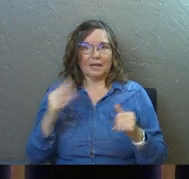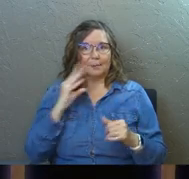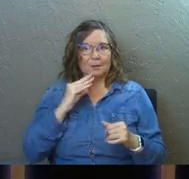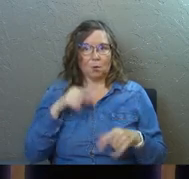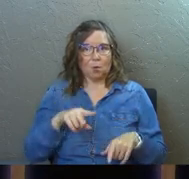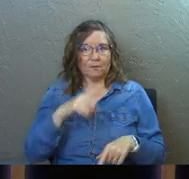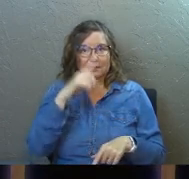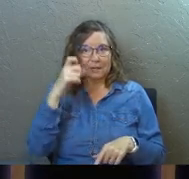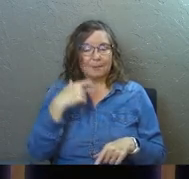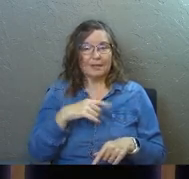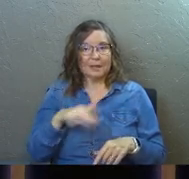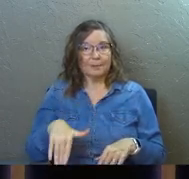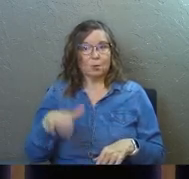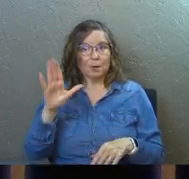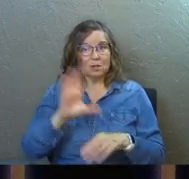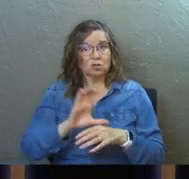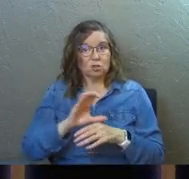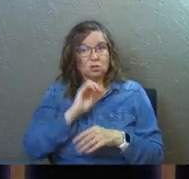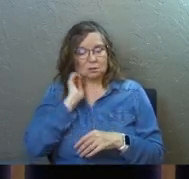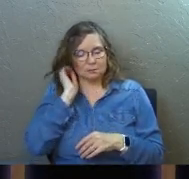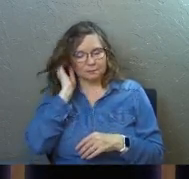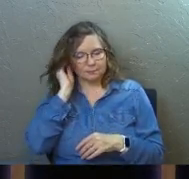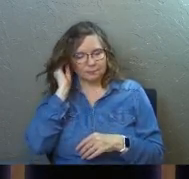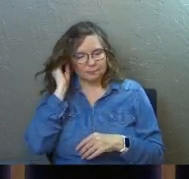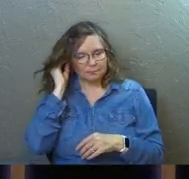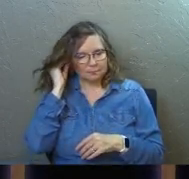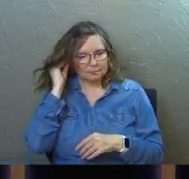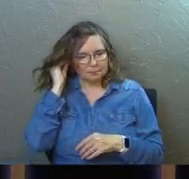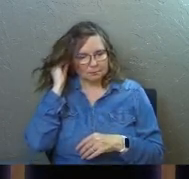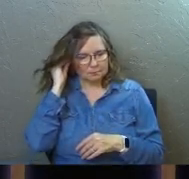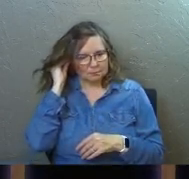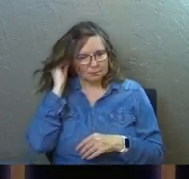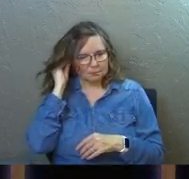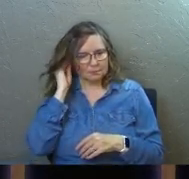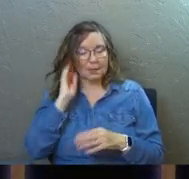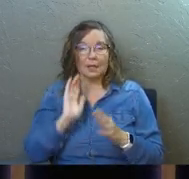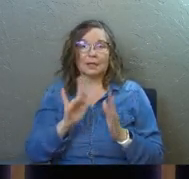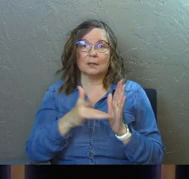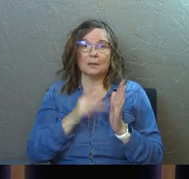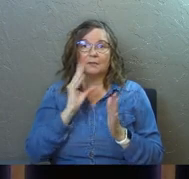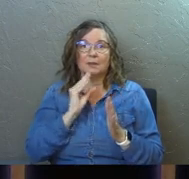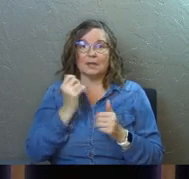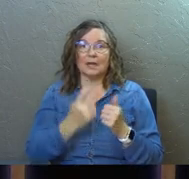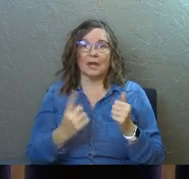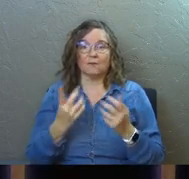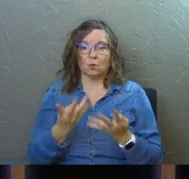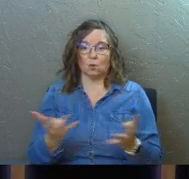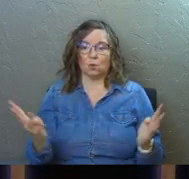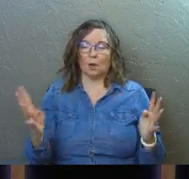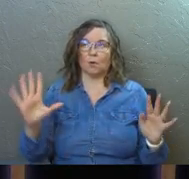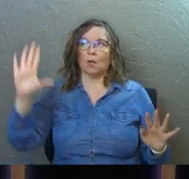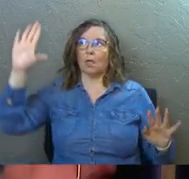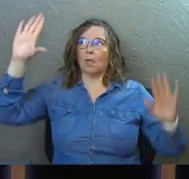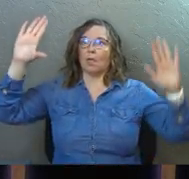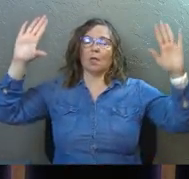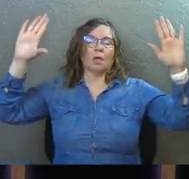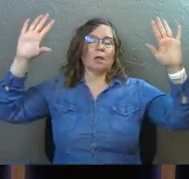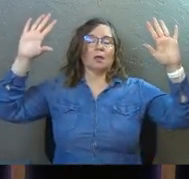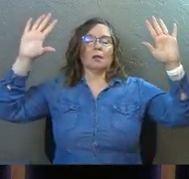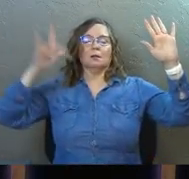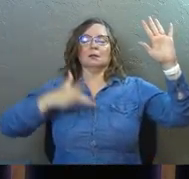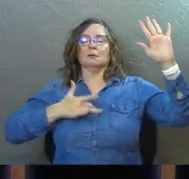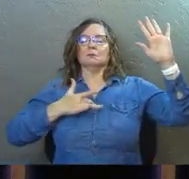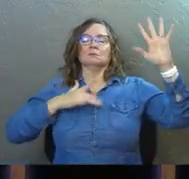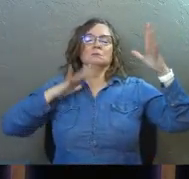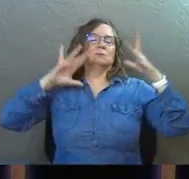experiences over the summer, and they'd been raised in the church. And in the middle of that camp experience, everybody around them was raising their hands because they're all